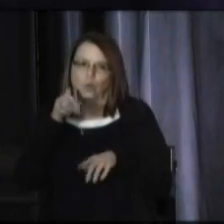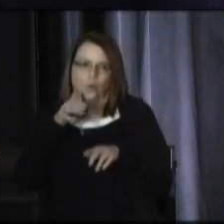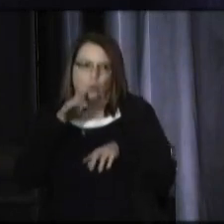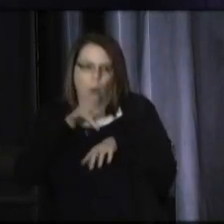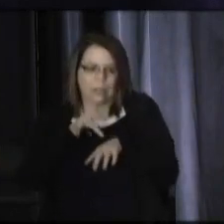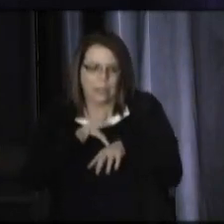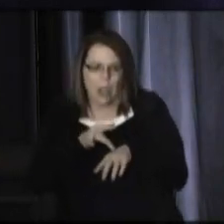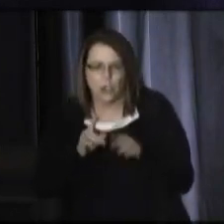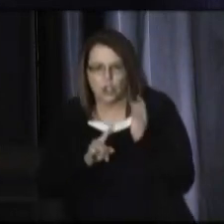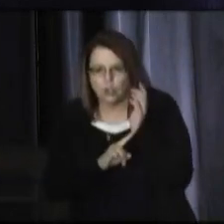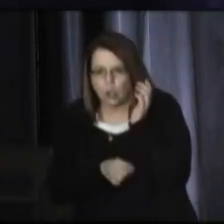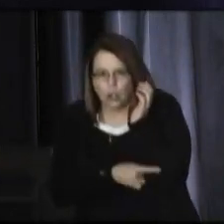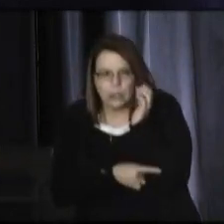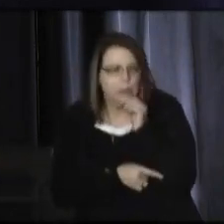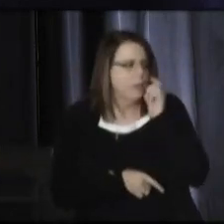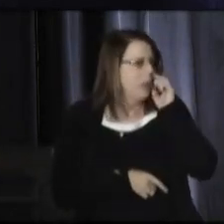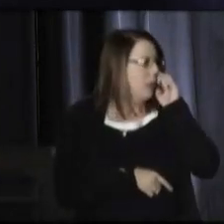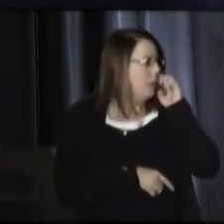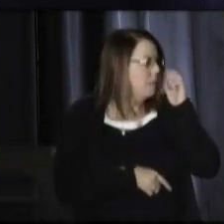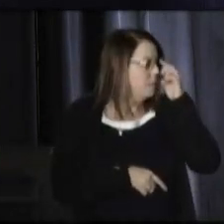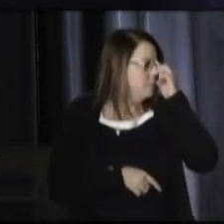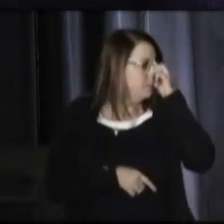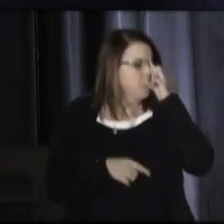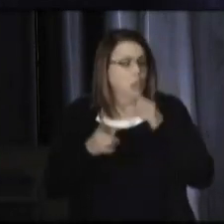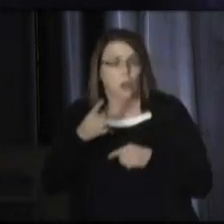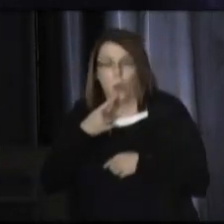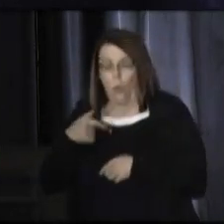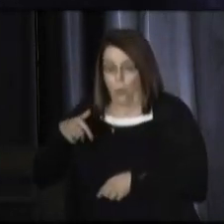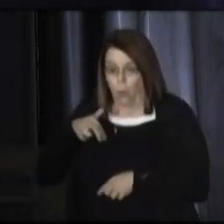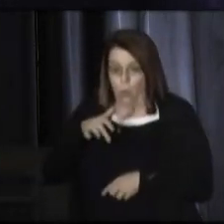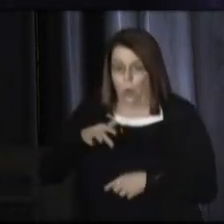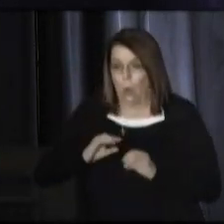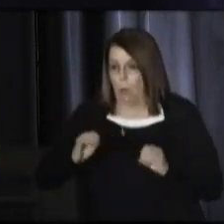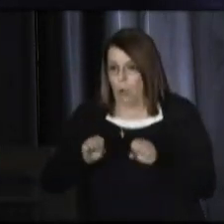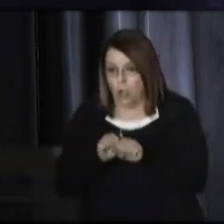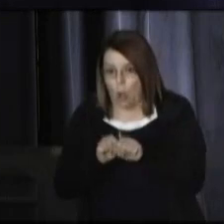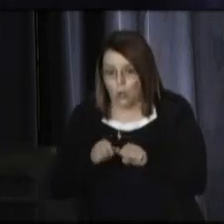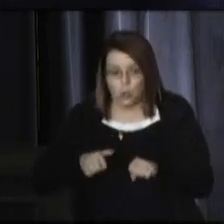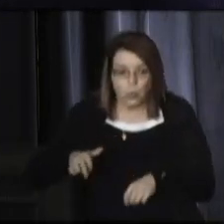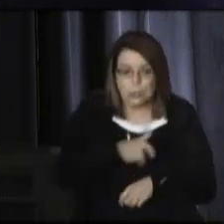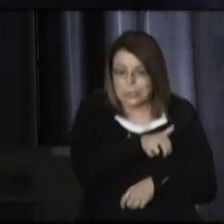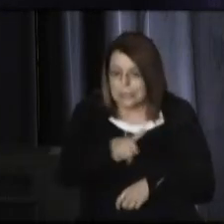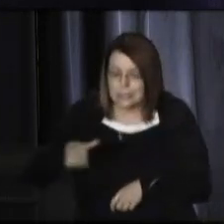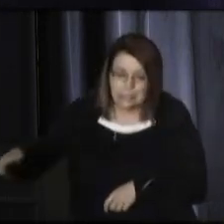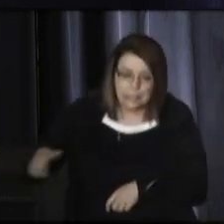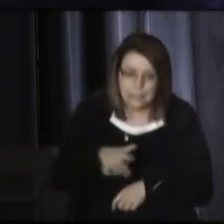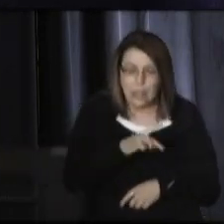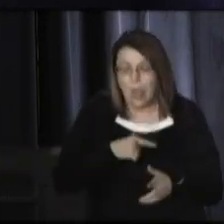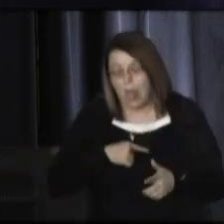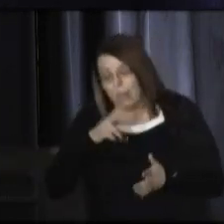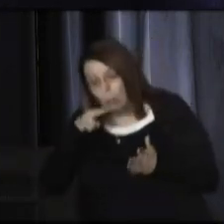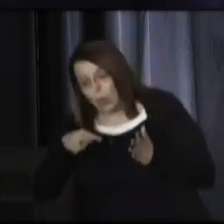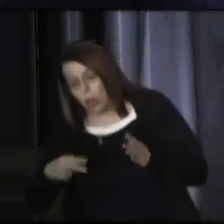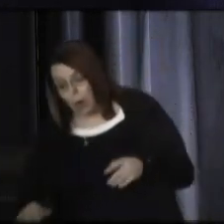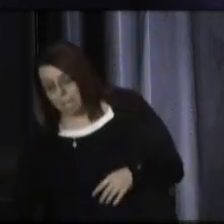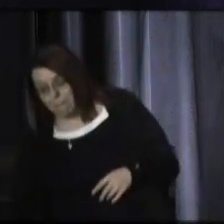that we needed to be attuned to all possibilities. Momo said, I don't have one of those, a baba, so I don't know about